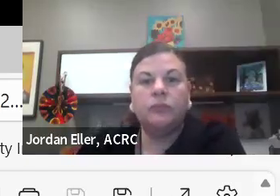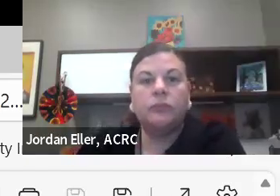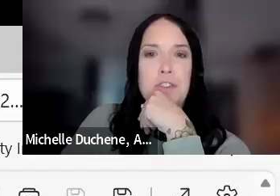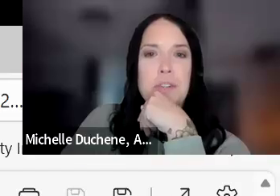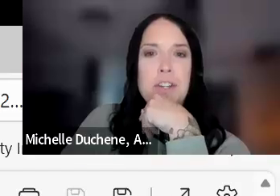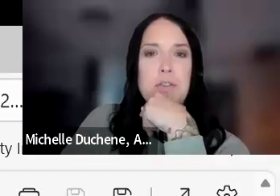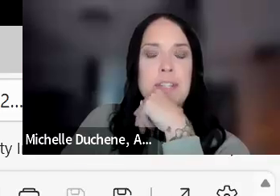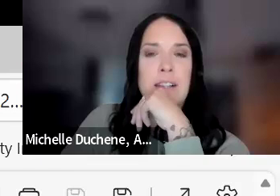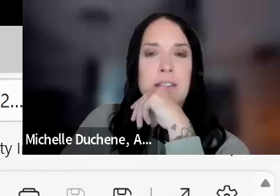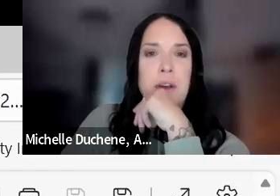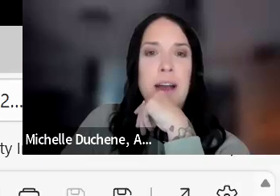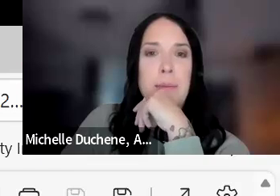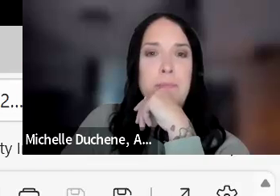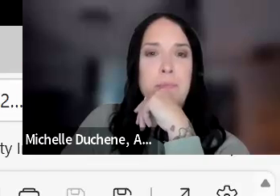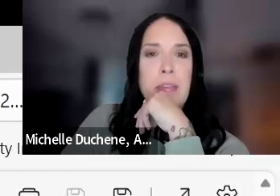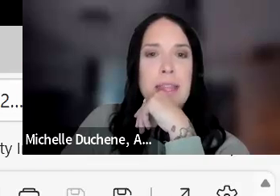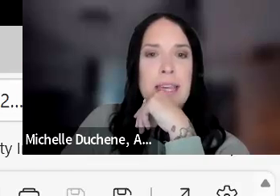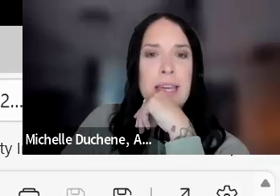So the service codes